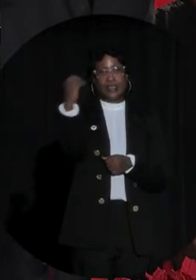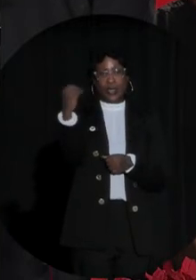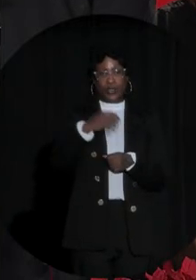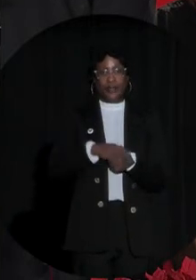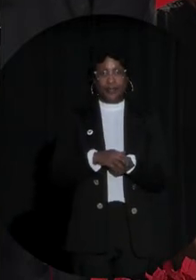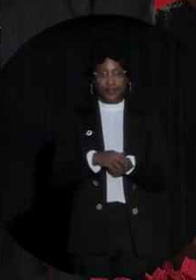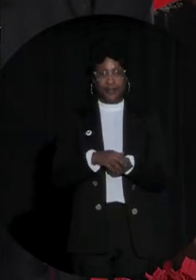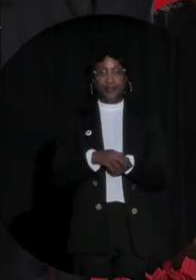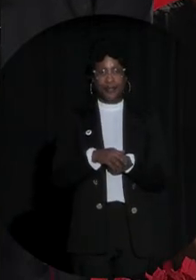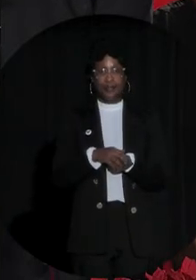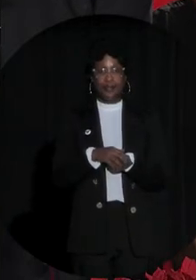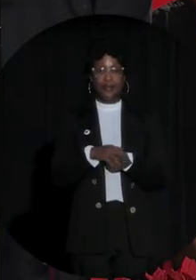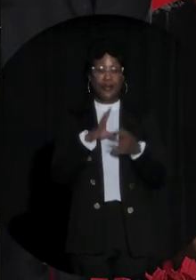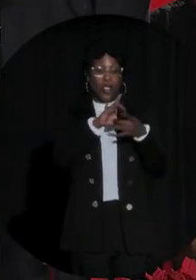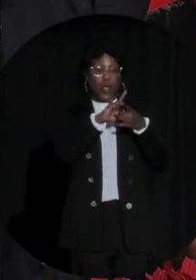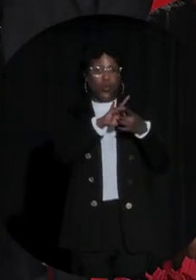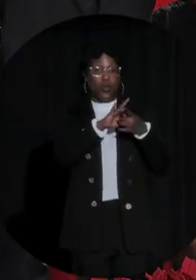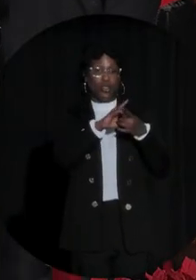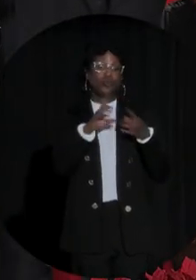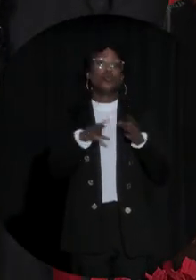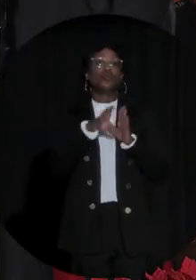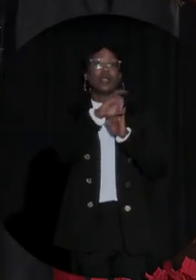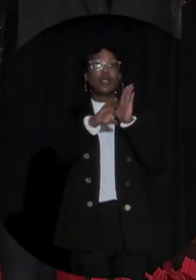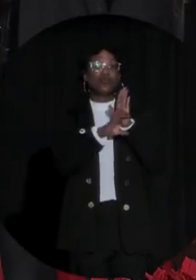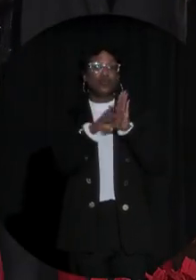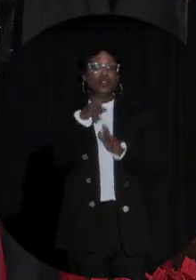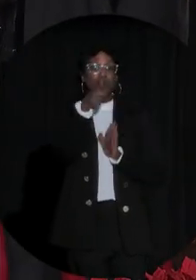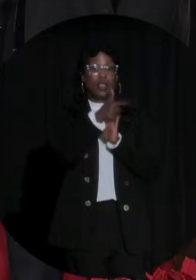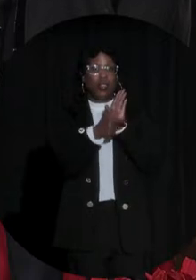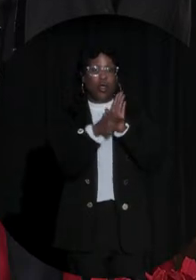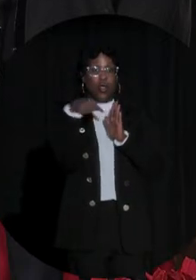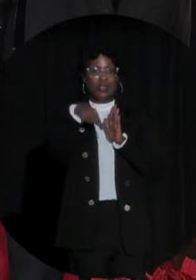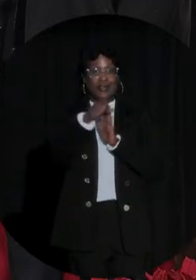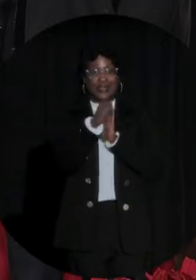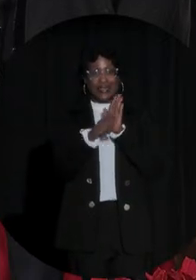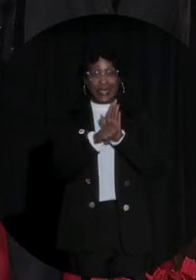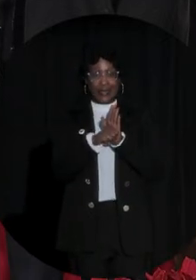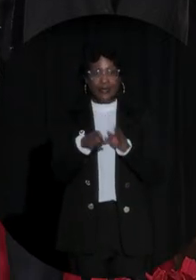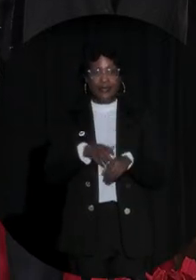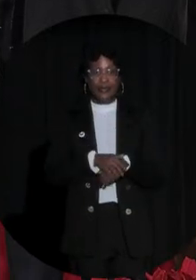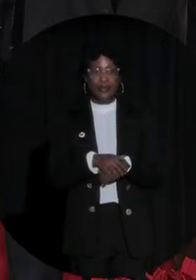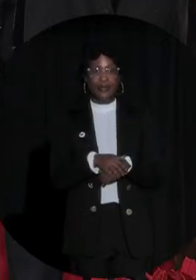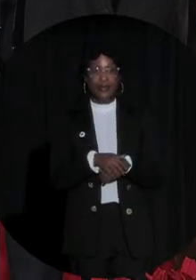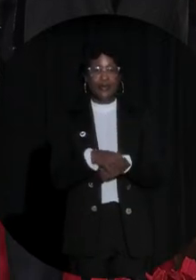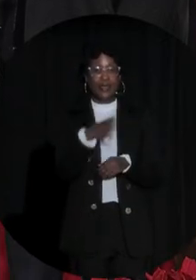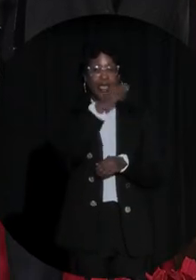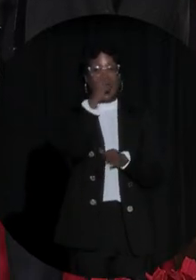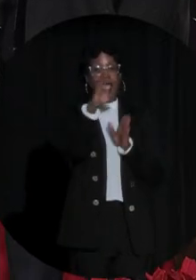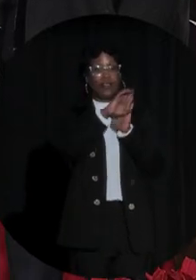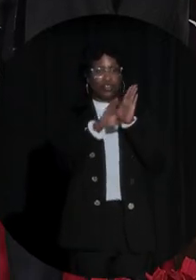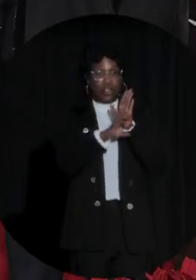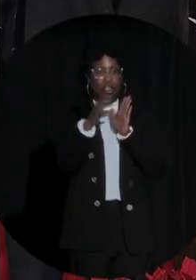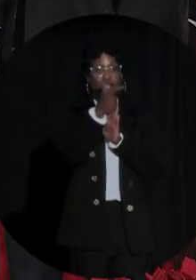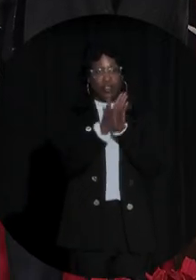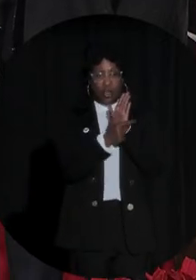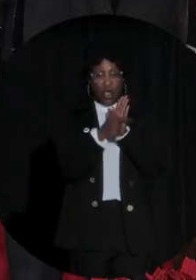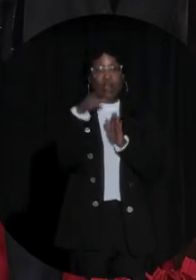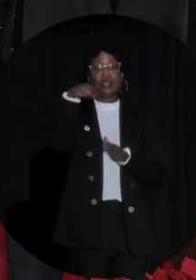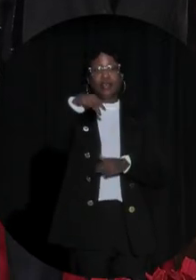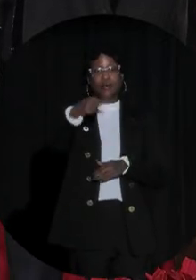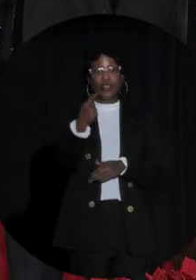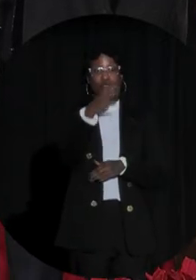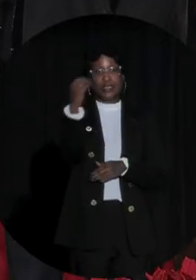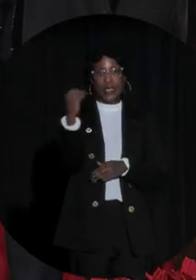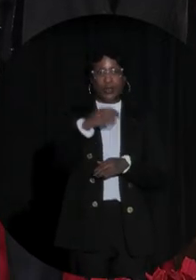to the Constitution and laws of this state. According to the Constitution and laws of this state. And the Charter and laws of Prince George's County. And the Charter and laws